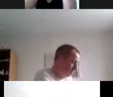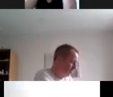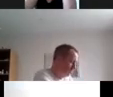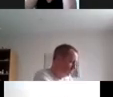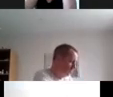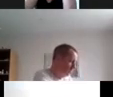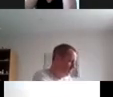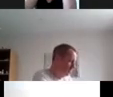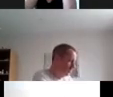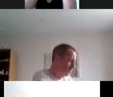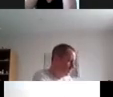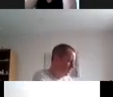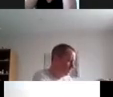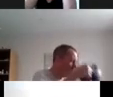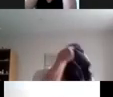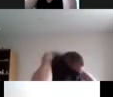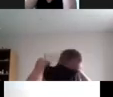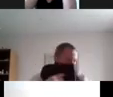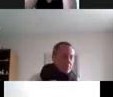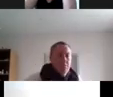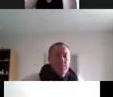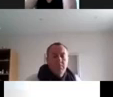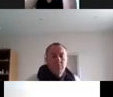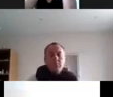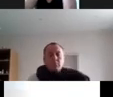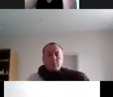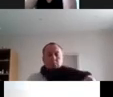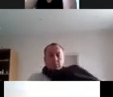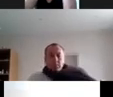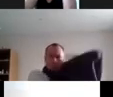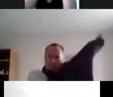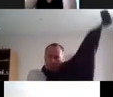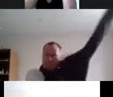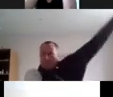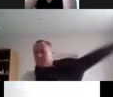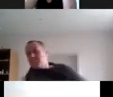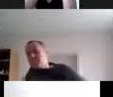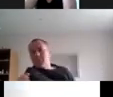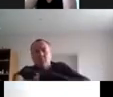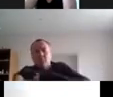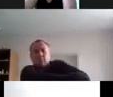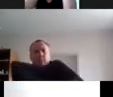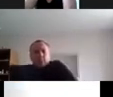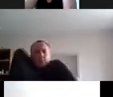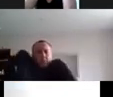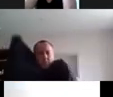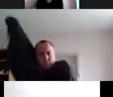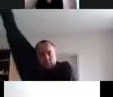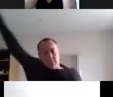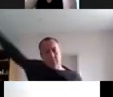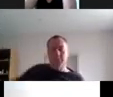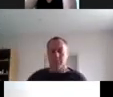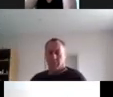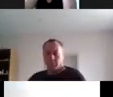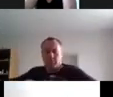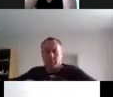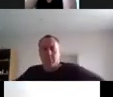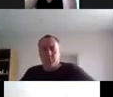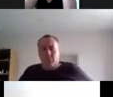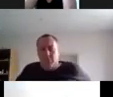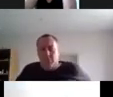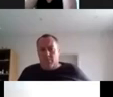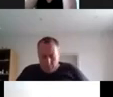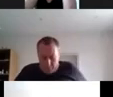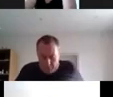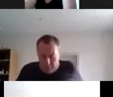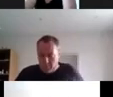process. And really just sort of recommend everyone using that, as well as the LinkedIn and the Facebook and Twitter. On